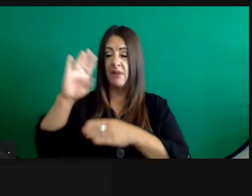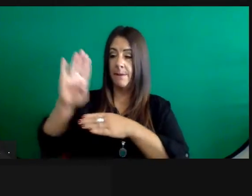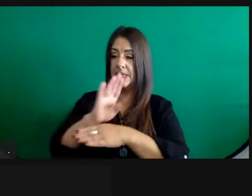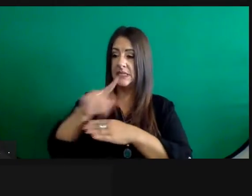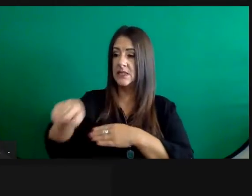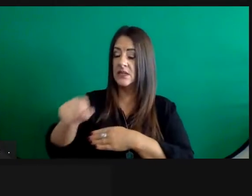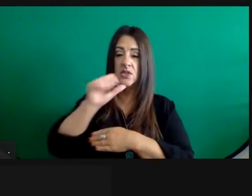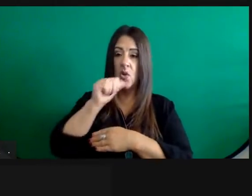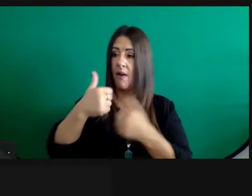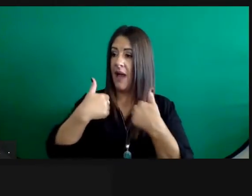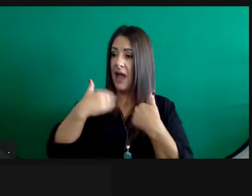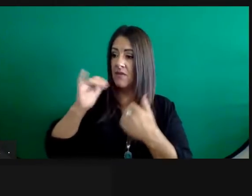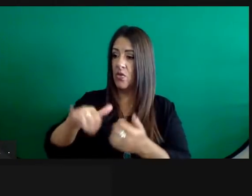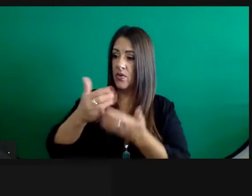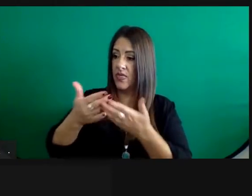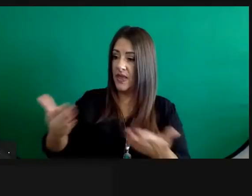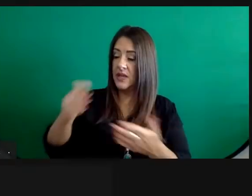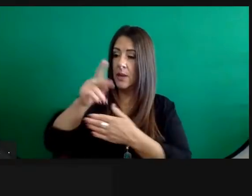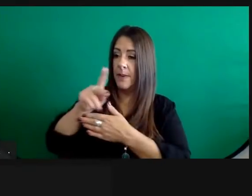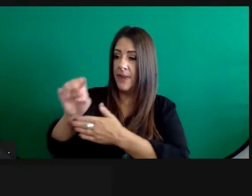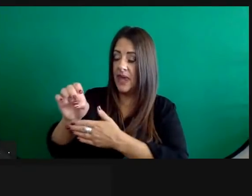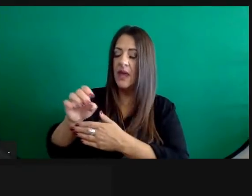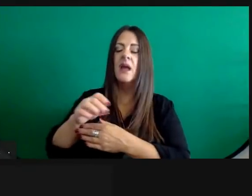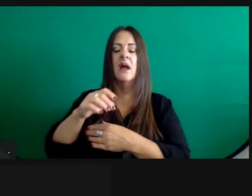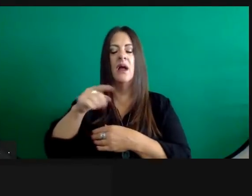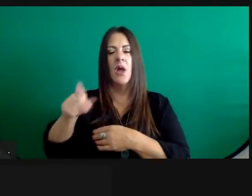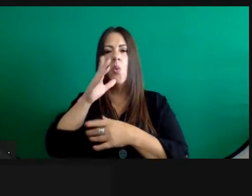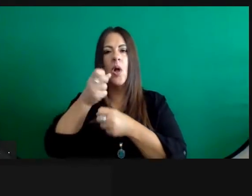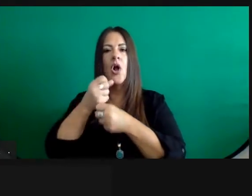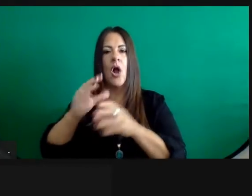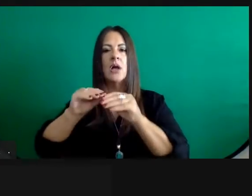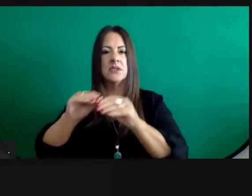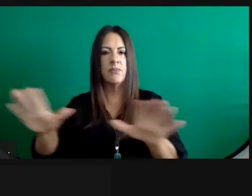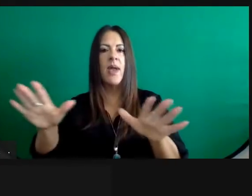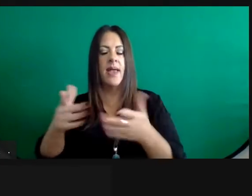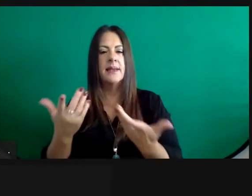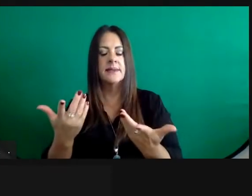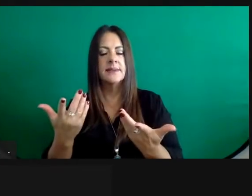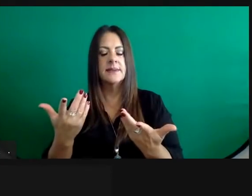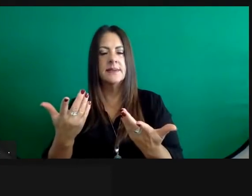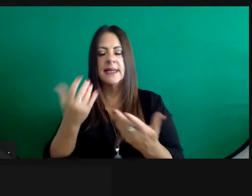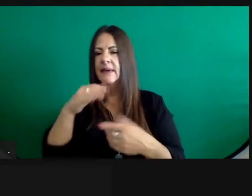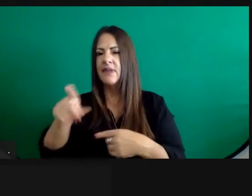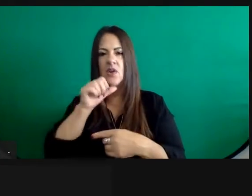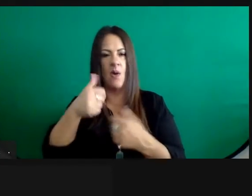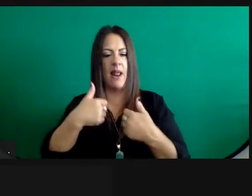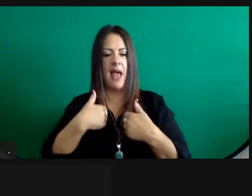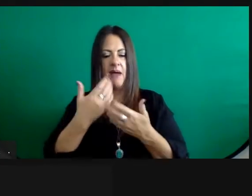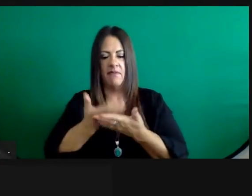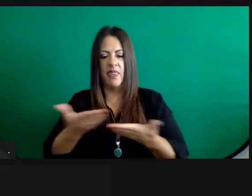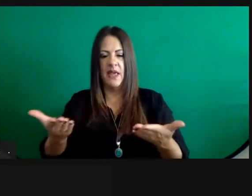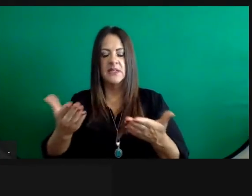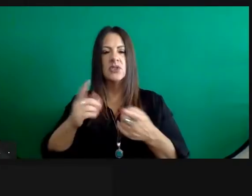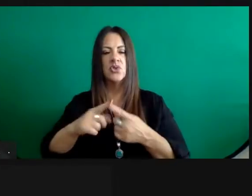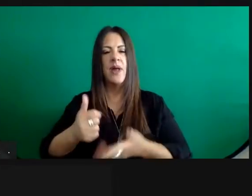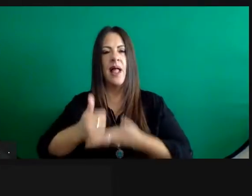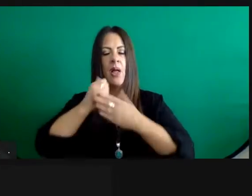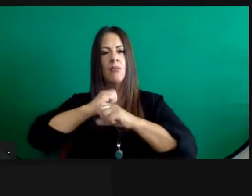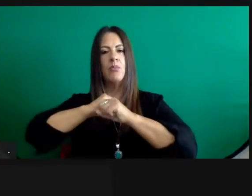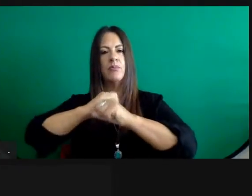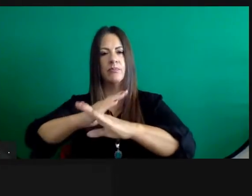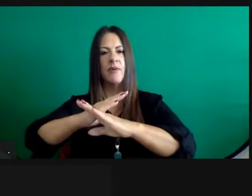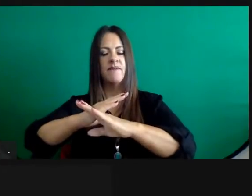are at risk of having outbreaks. We are at risk of having very large levels of high levels of transmission